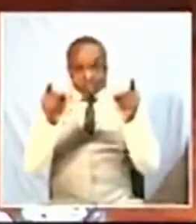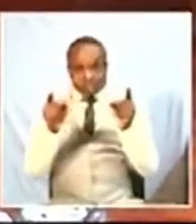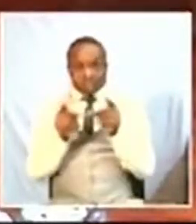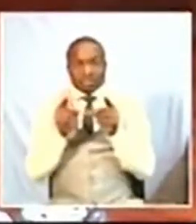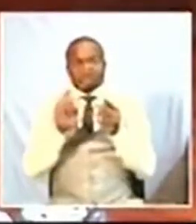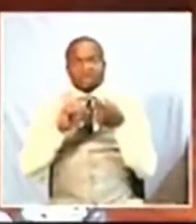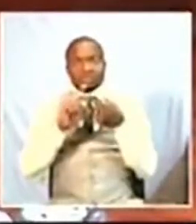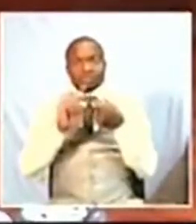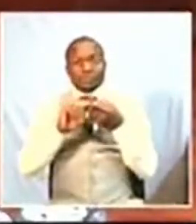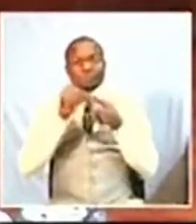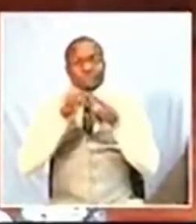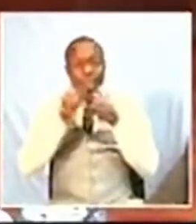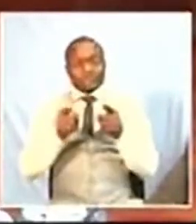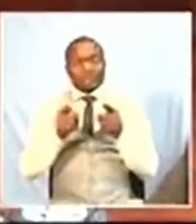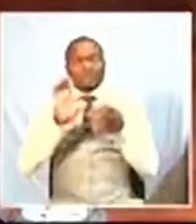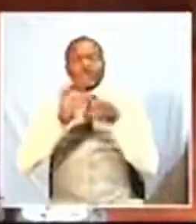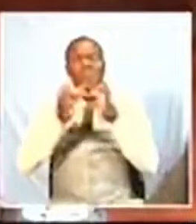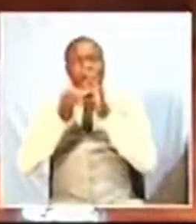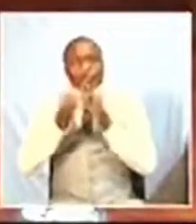been in touch with them.